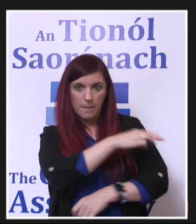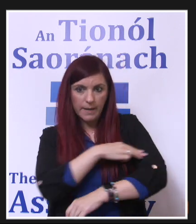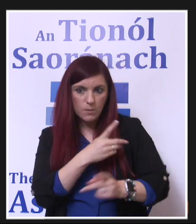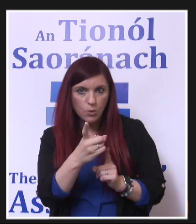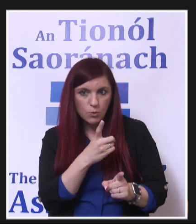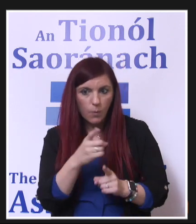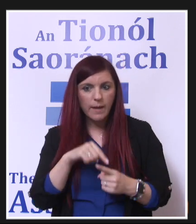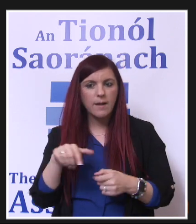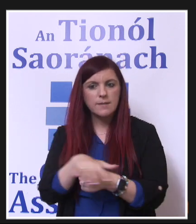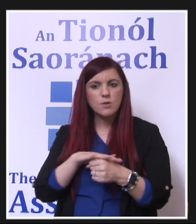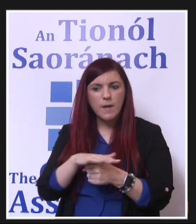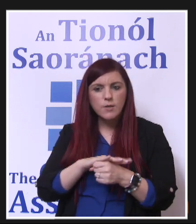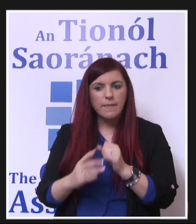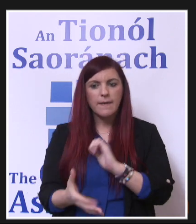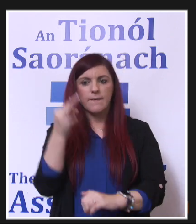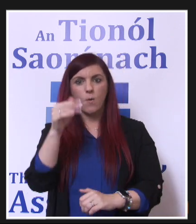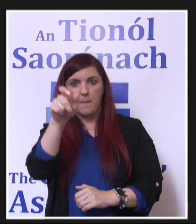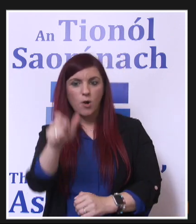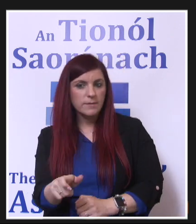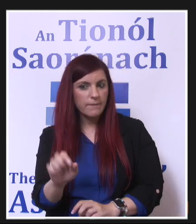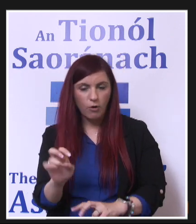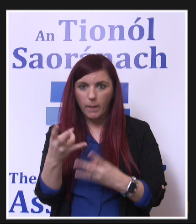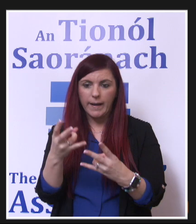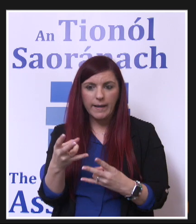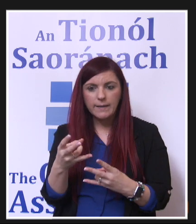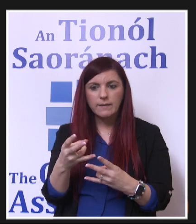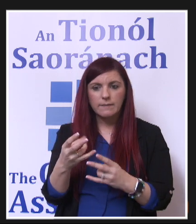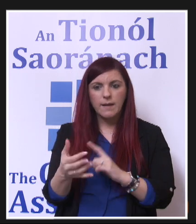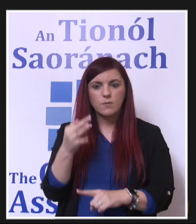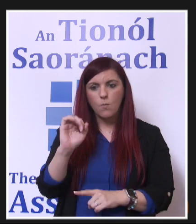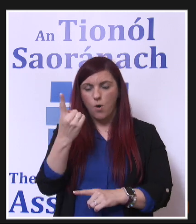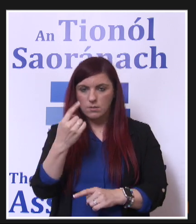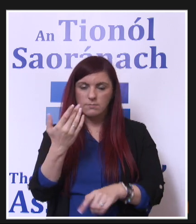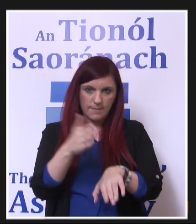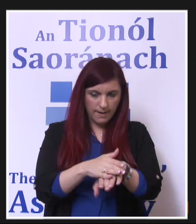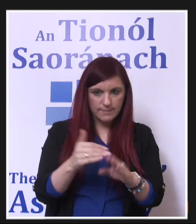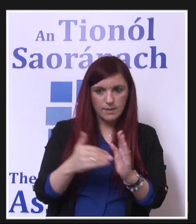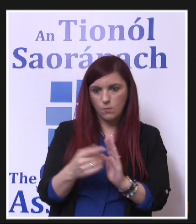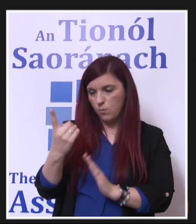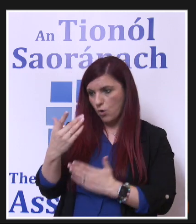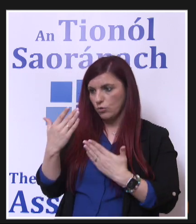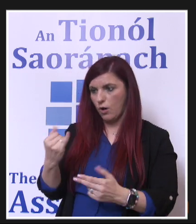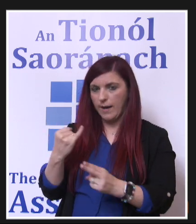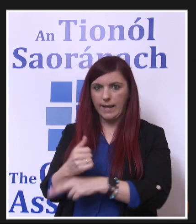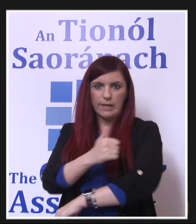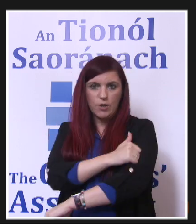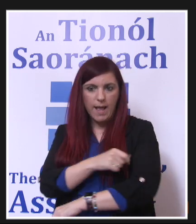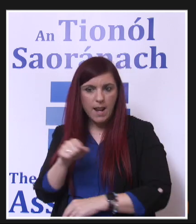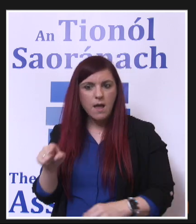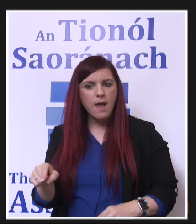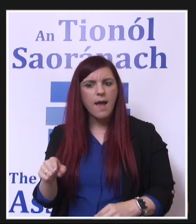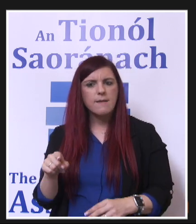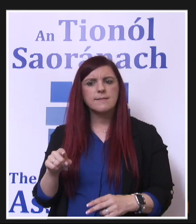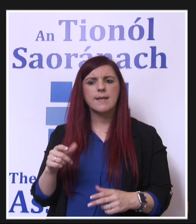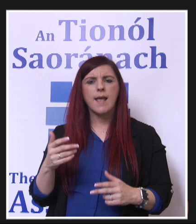this case, they found the perpetrators, one of whom died, one is currently incarcerated.